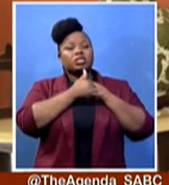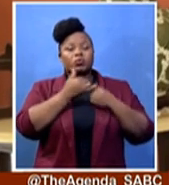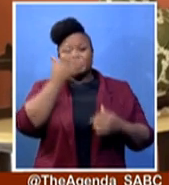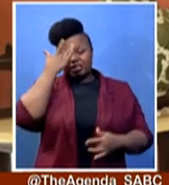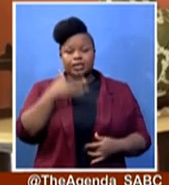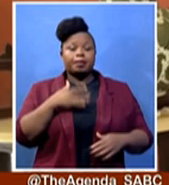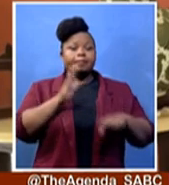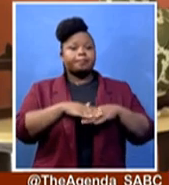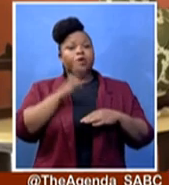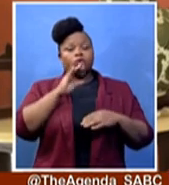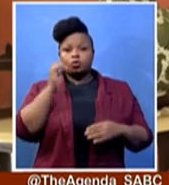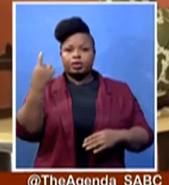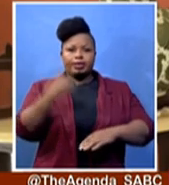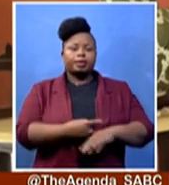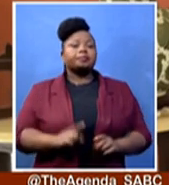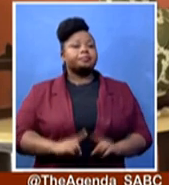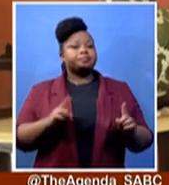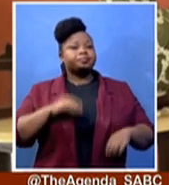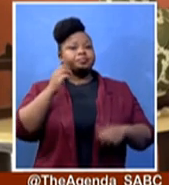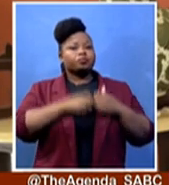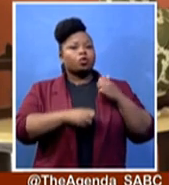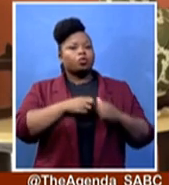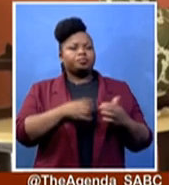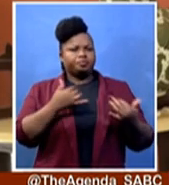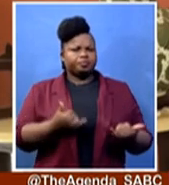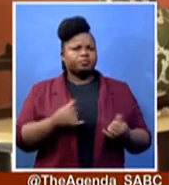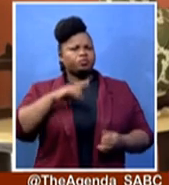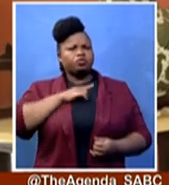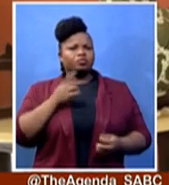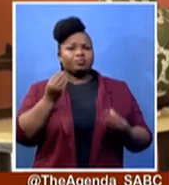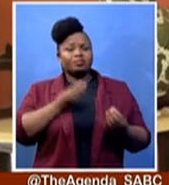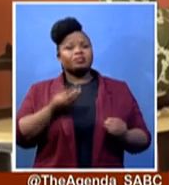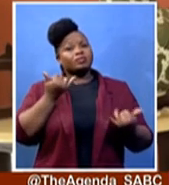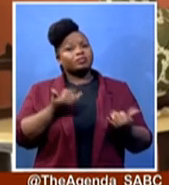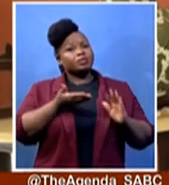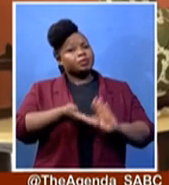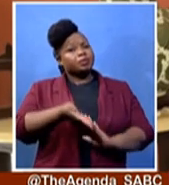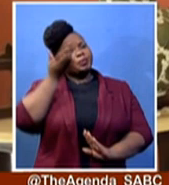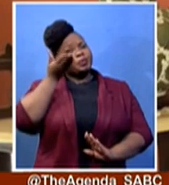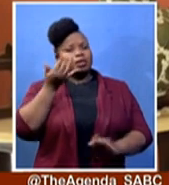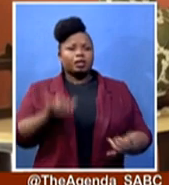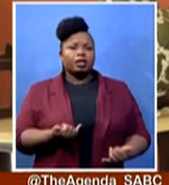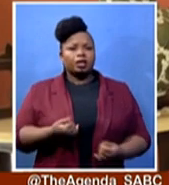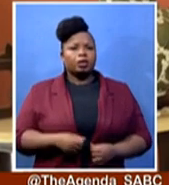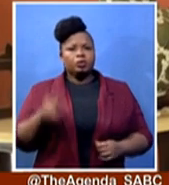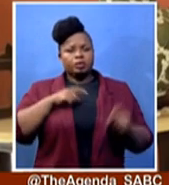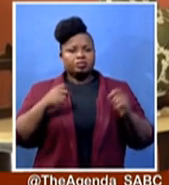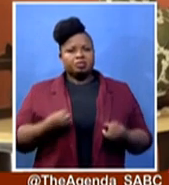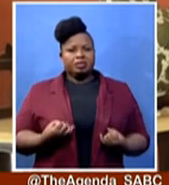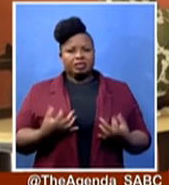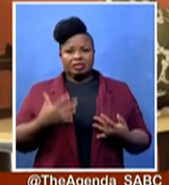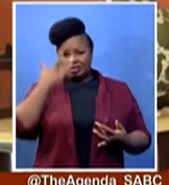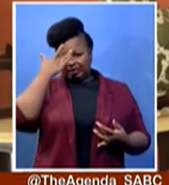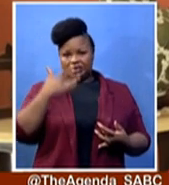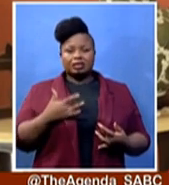that with numbers increasing the way they are, with the infection and the surge being so massive, not everyone who